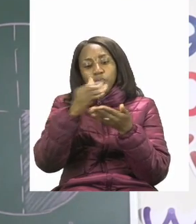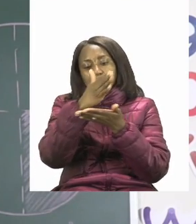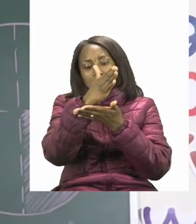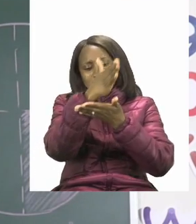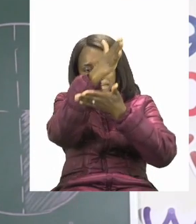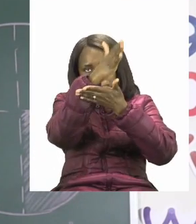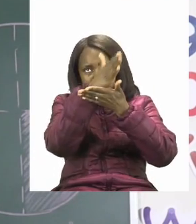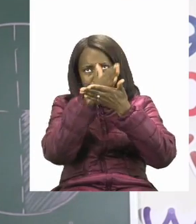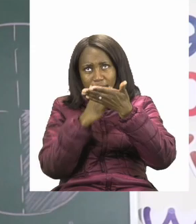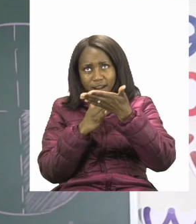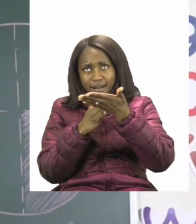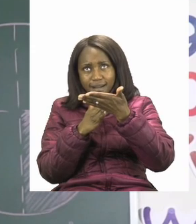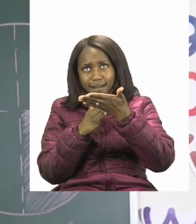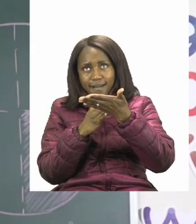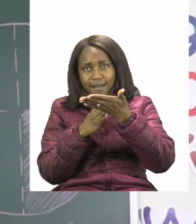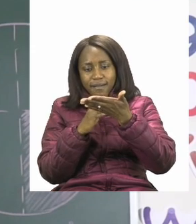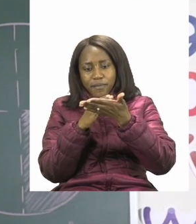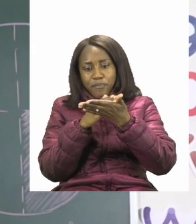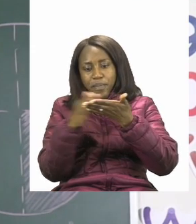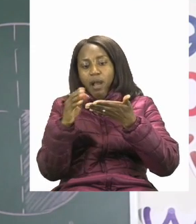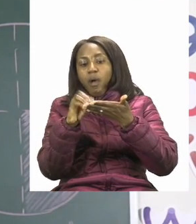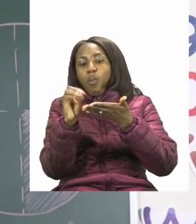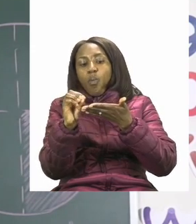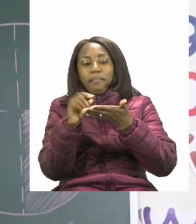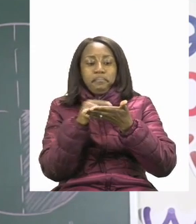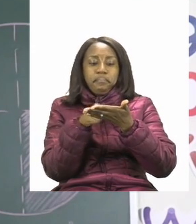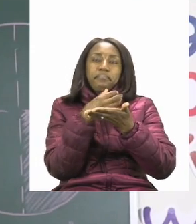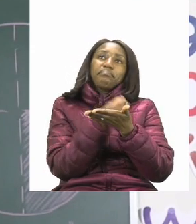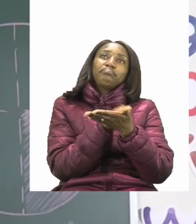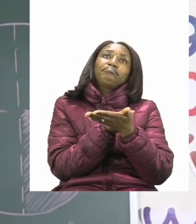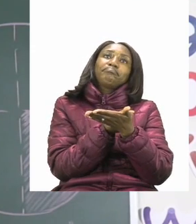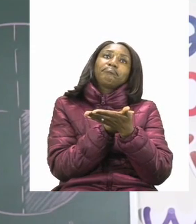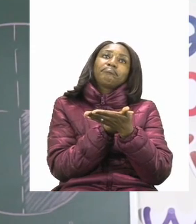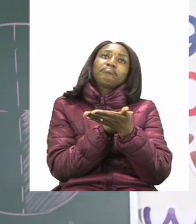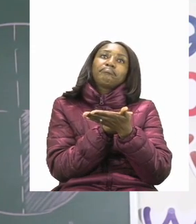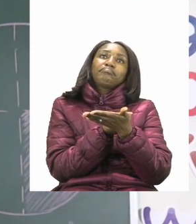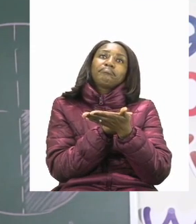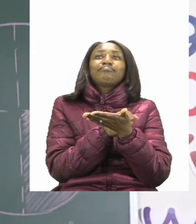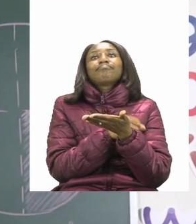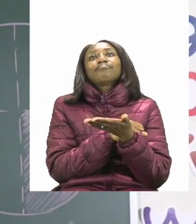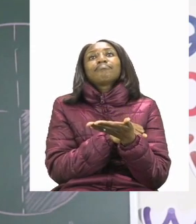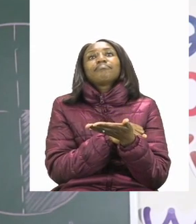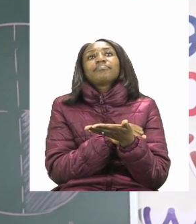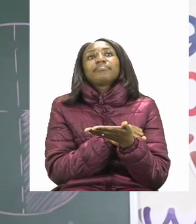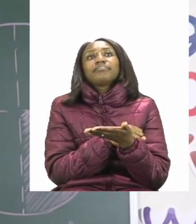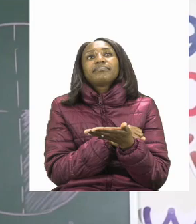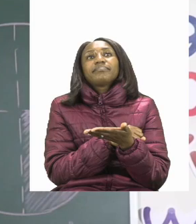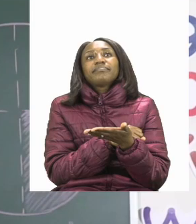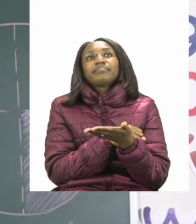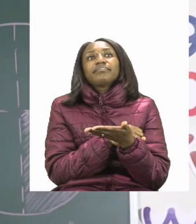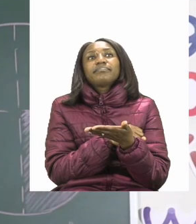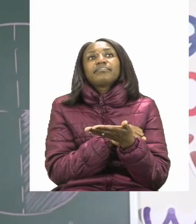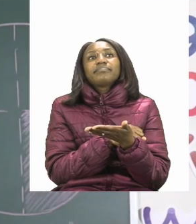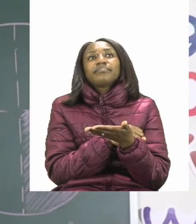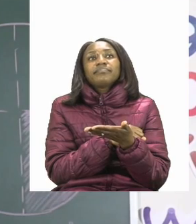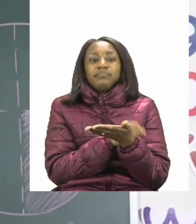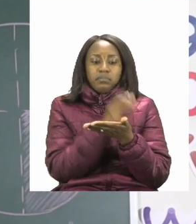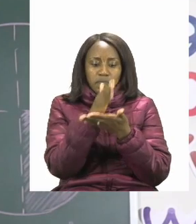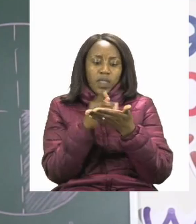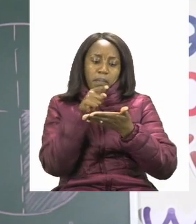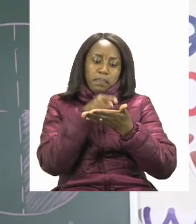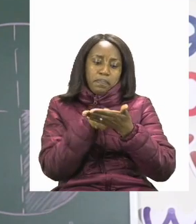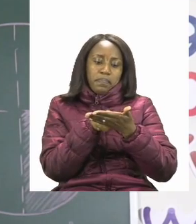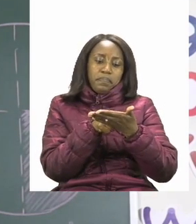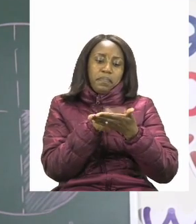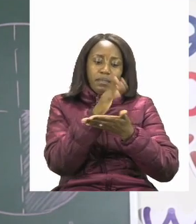middle. Meaning that this part is one half. This part is also another